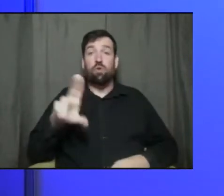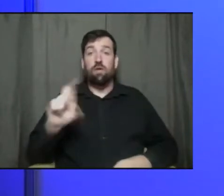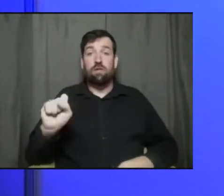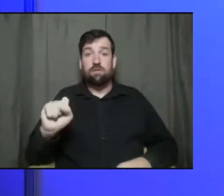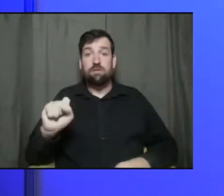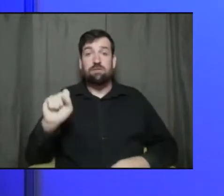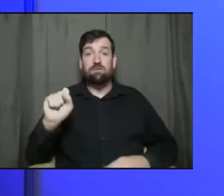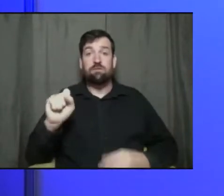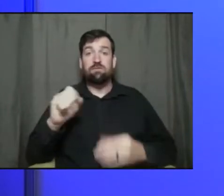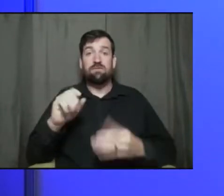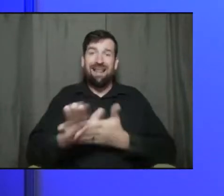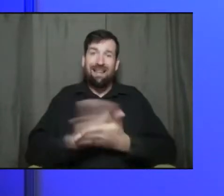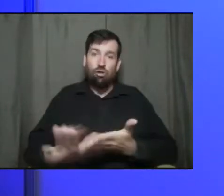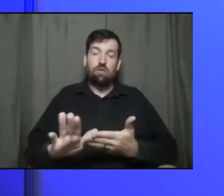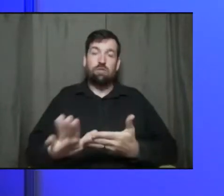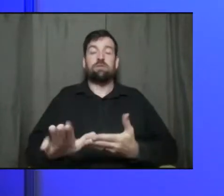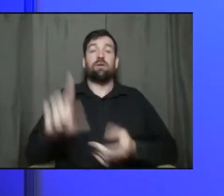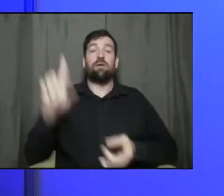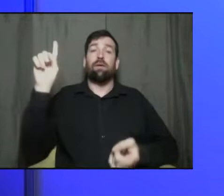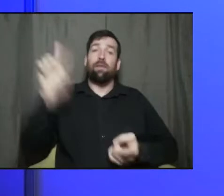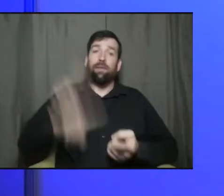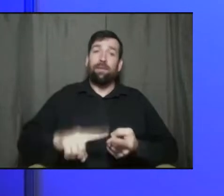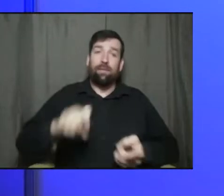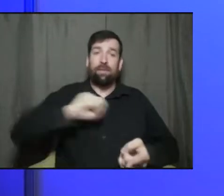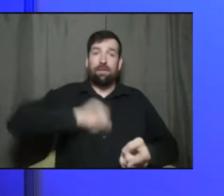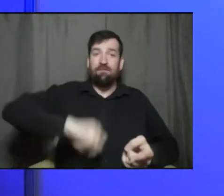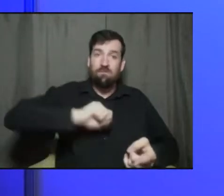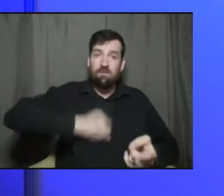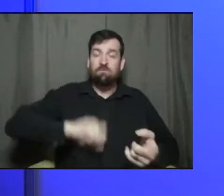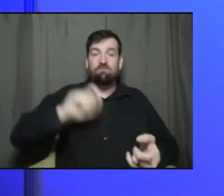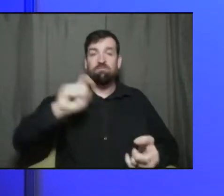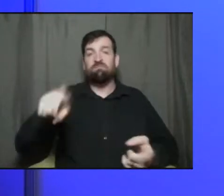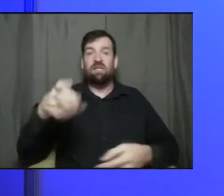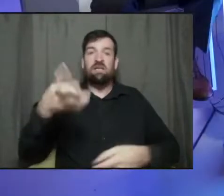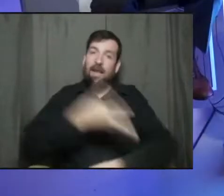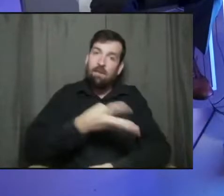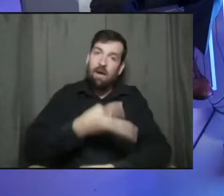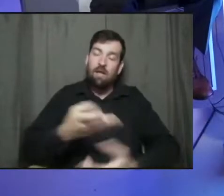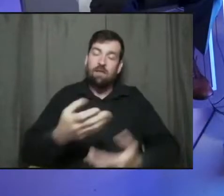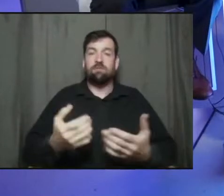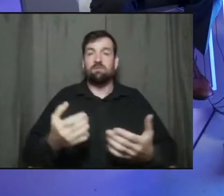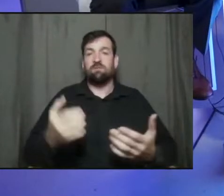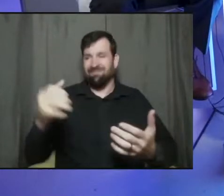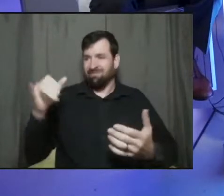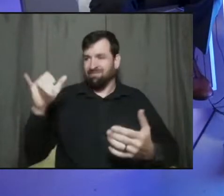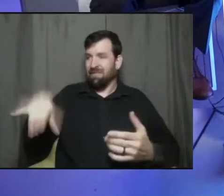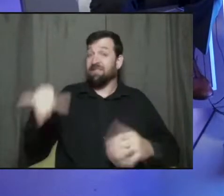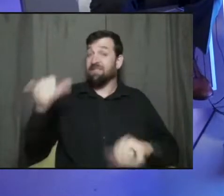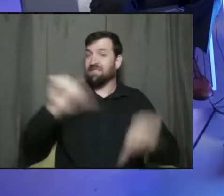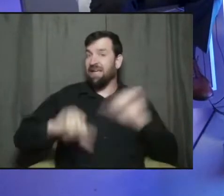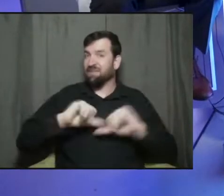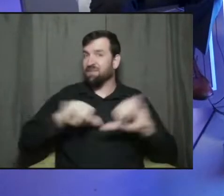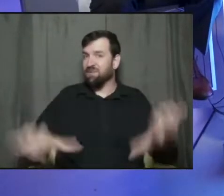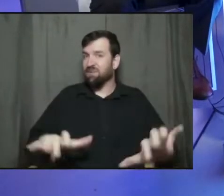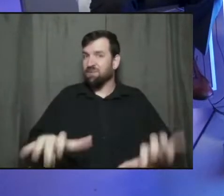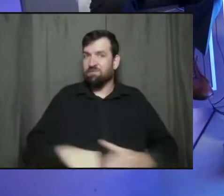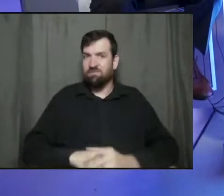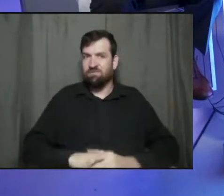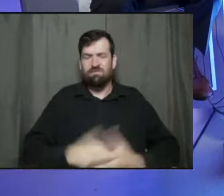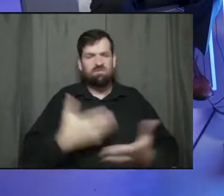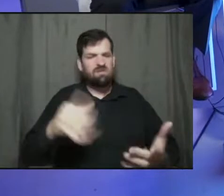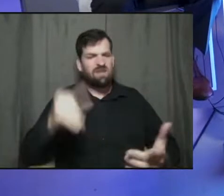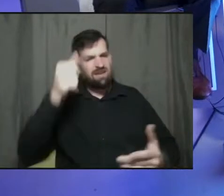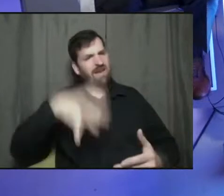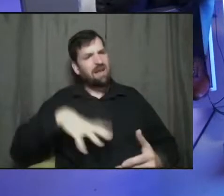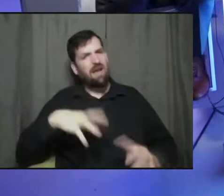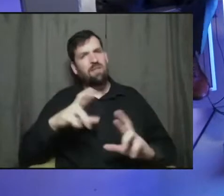in what we call exacerbations or episodes where people need IV antibiotic therapy. That's what science do. Who was that guy on the Royals that used to say that's what